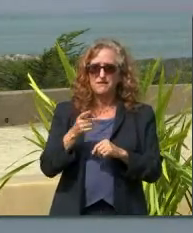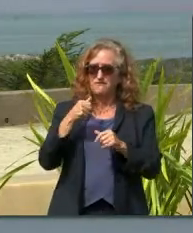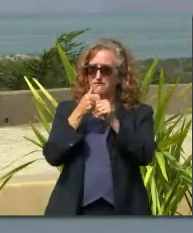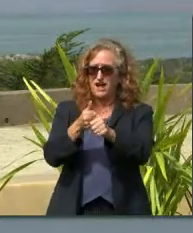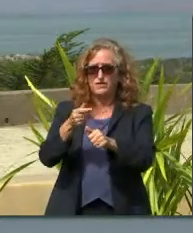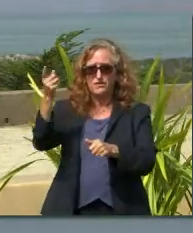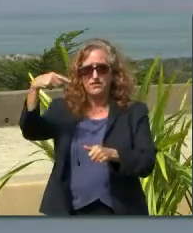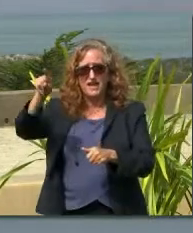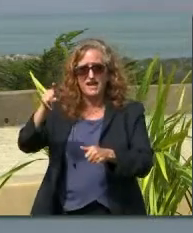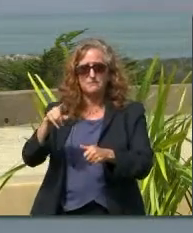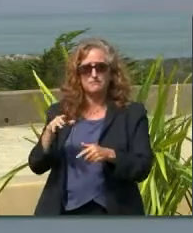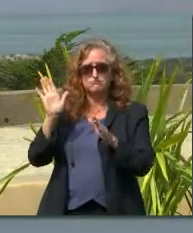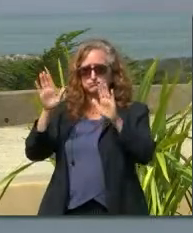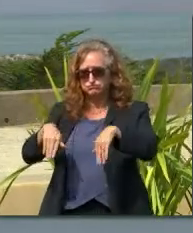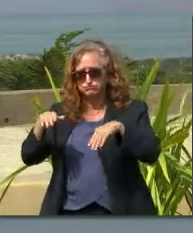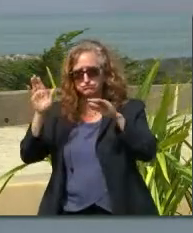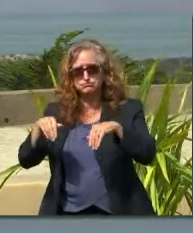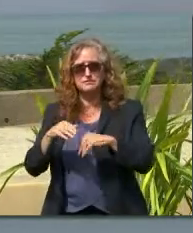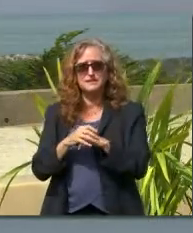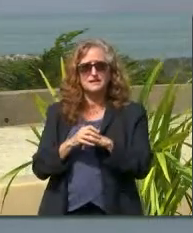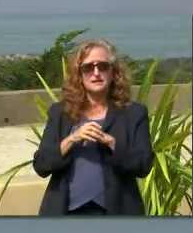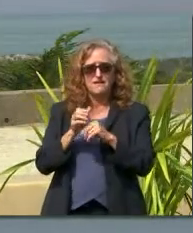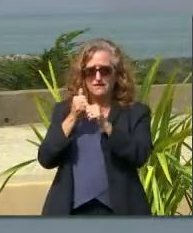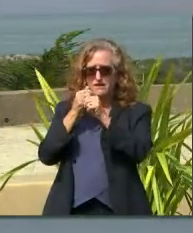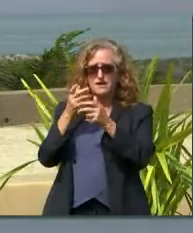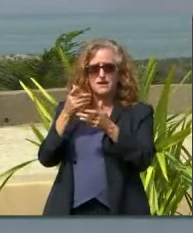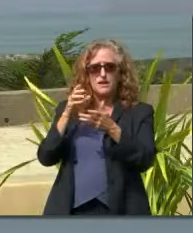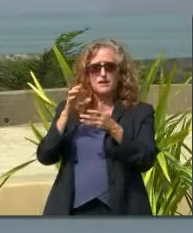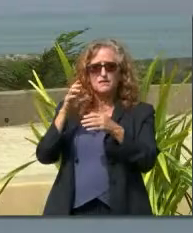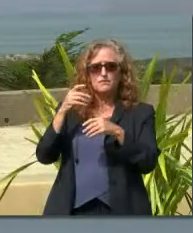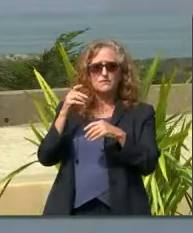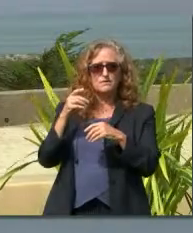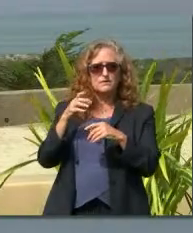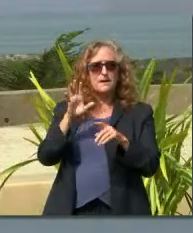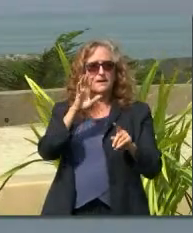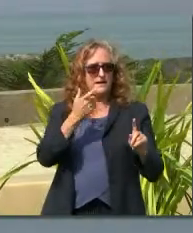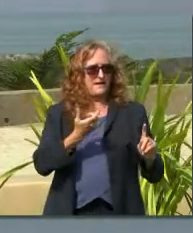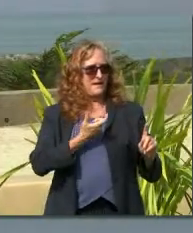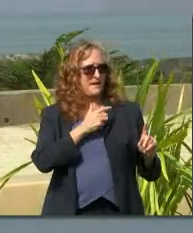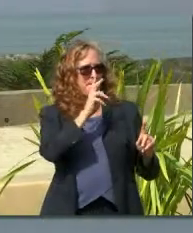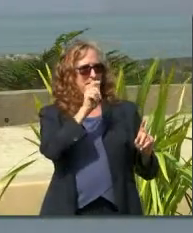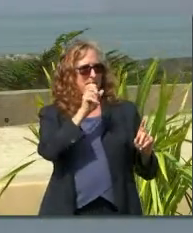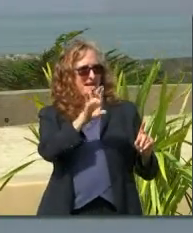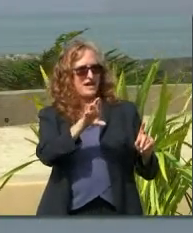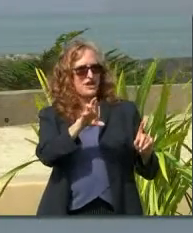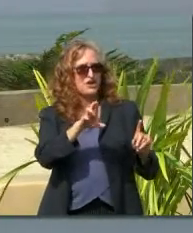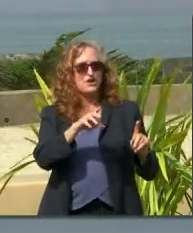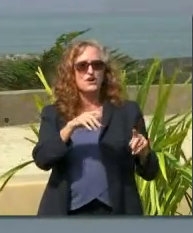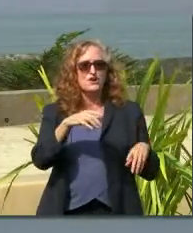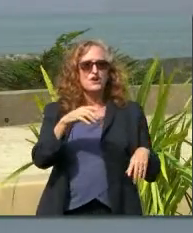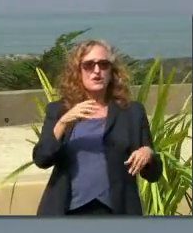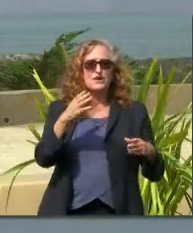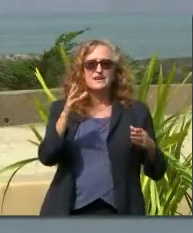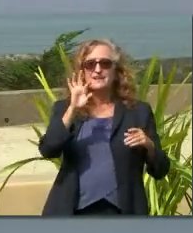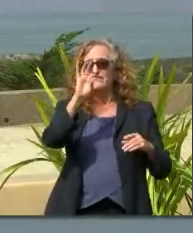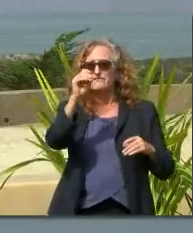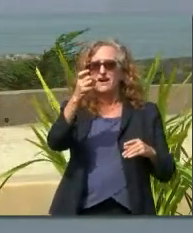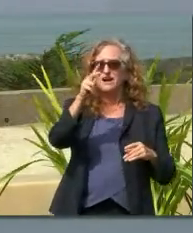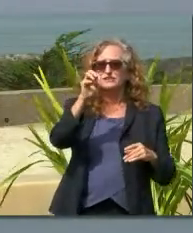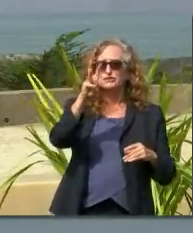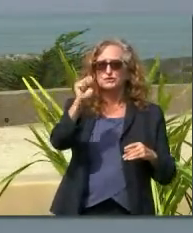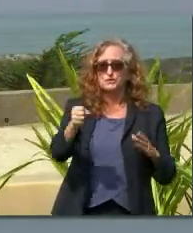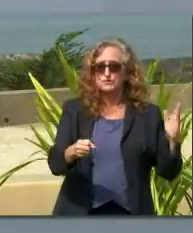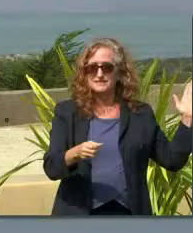be. All these folks, By the way, Mayor, eat your heart out, Fox News. This is San Francisco crack up,